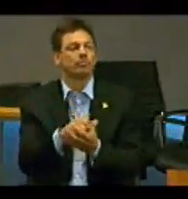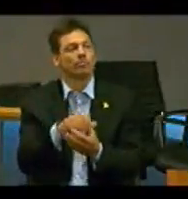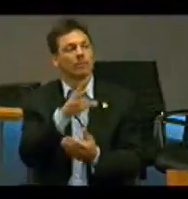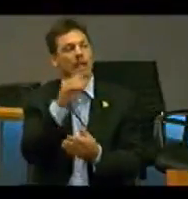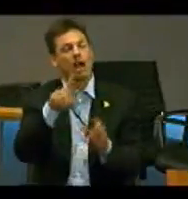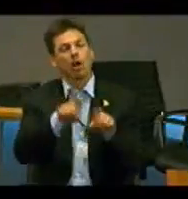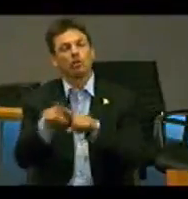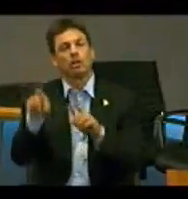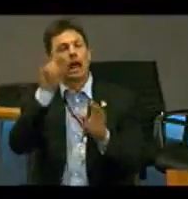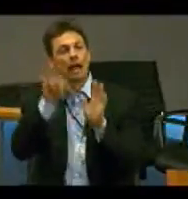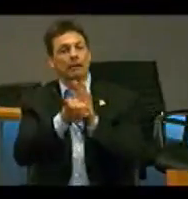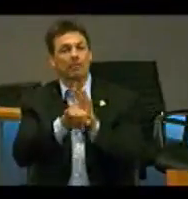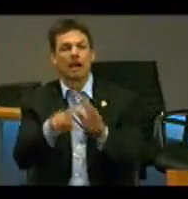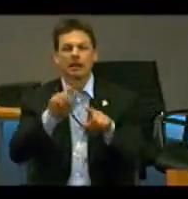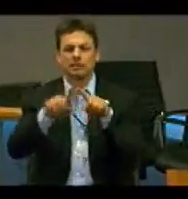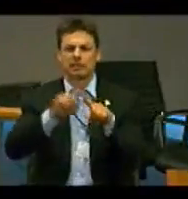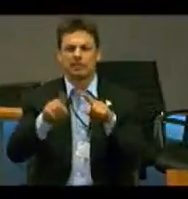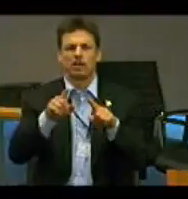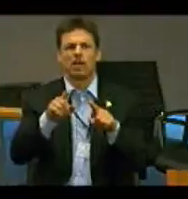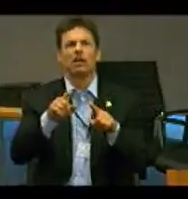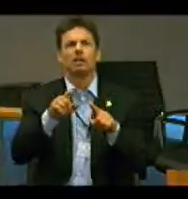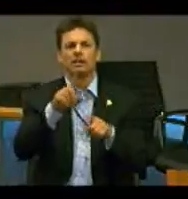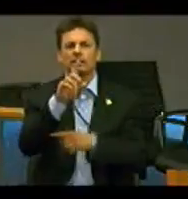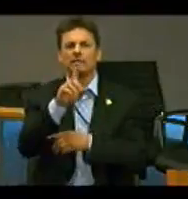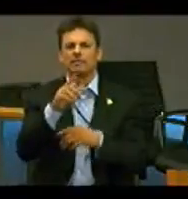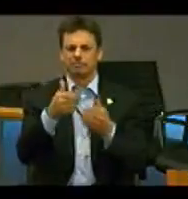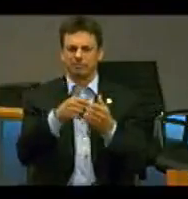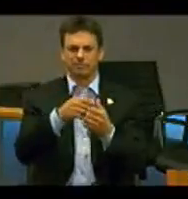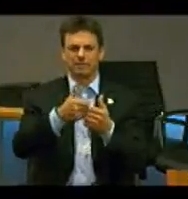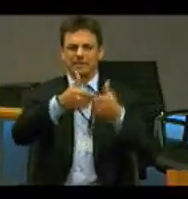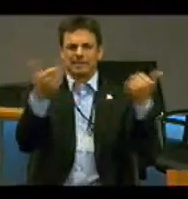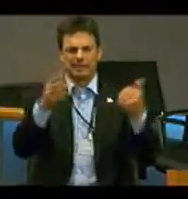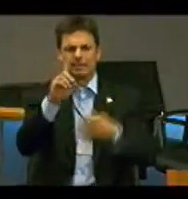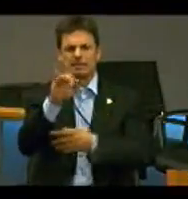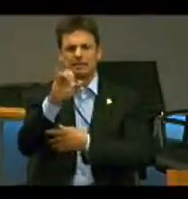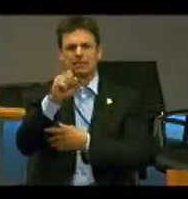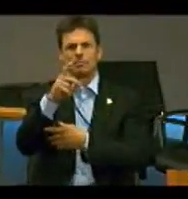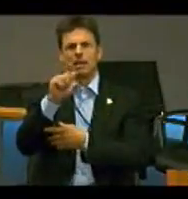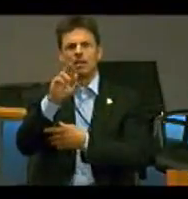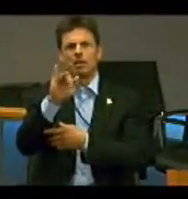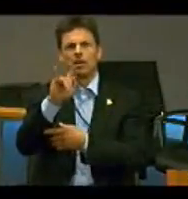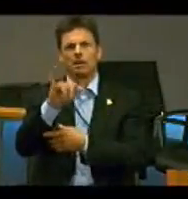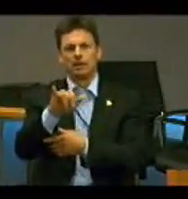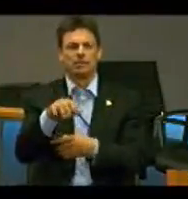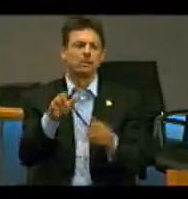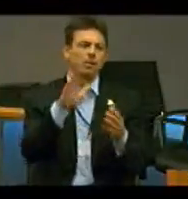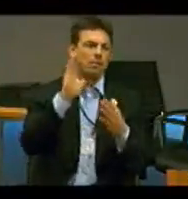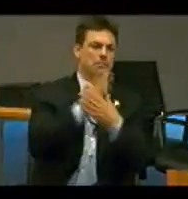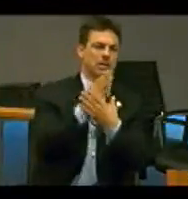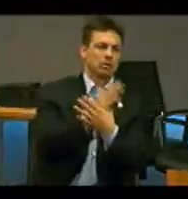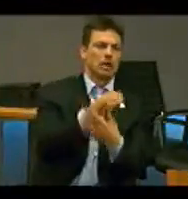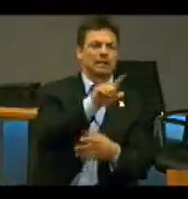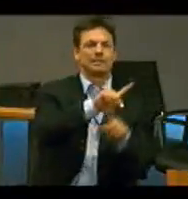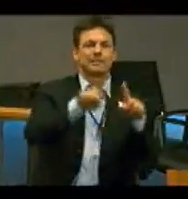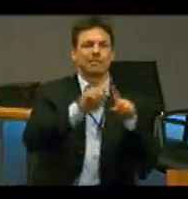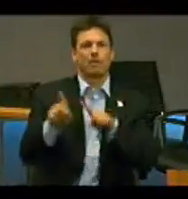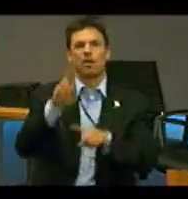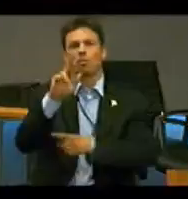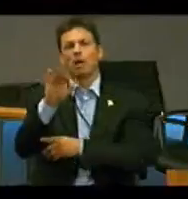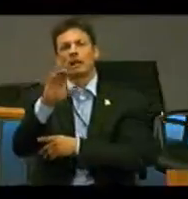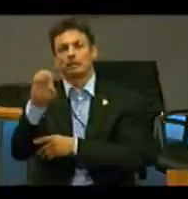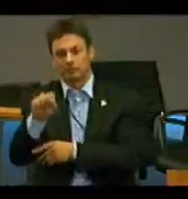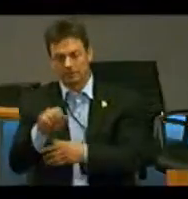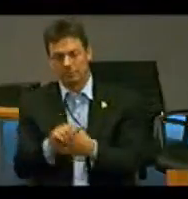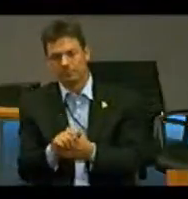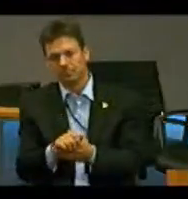school disparities in discipline for like behaviors between Native American and white students in this district, including, for example, that a Native American